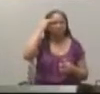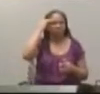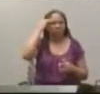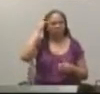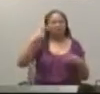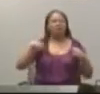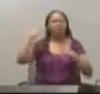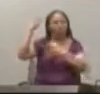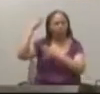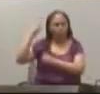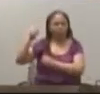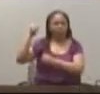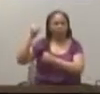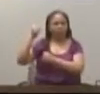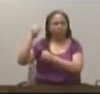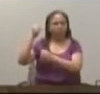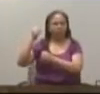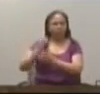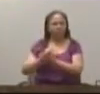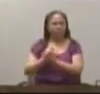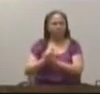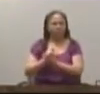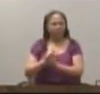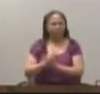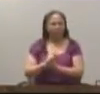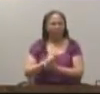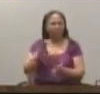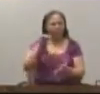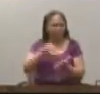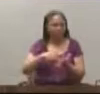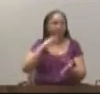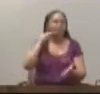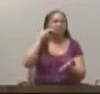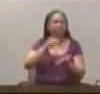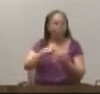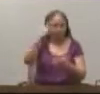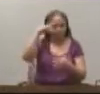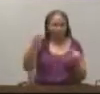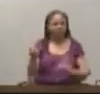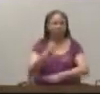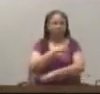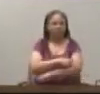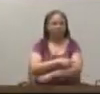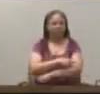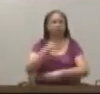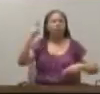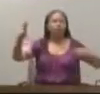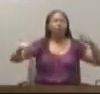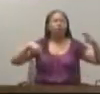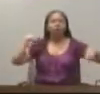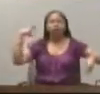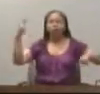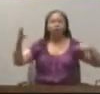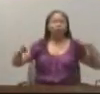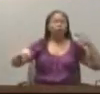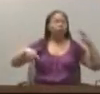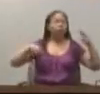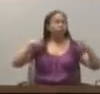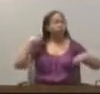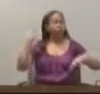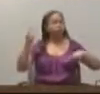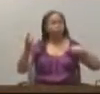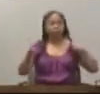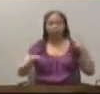hope. And that's today's message. Gaudete. Rejoice.